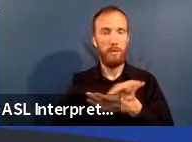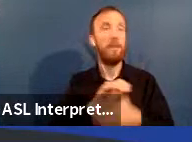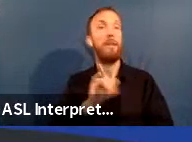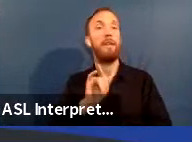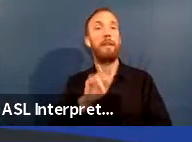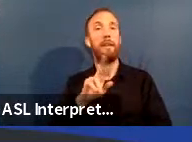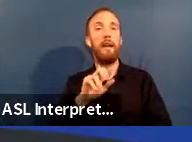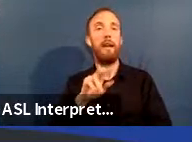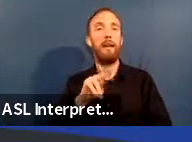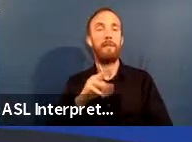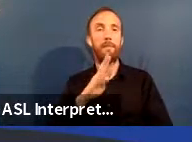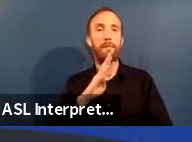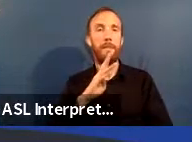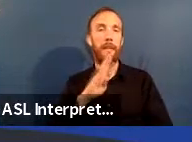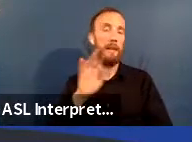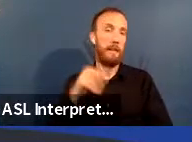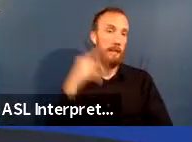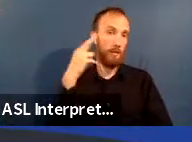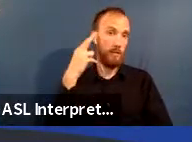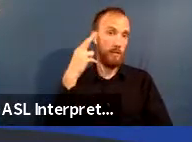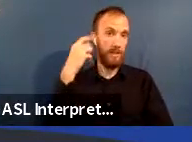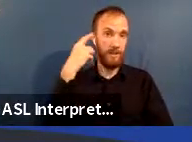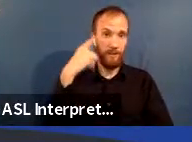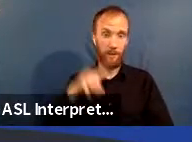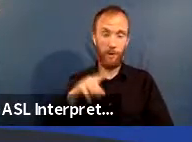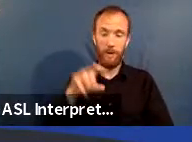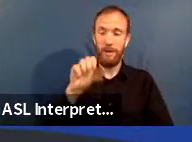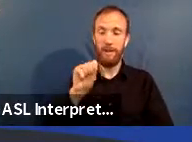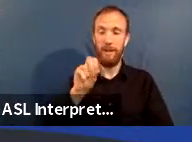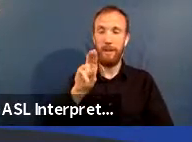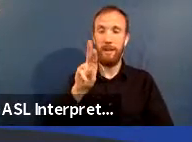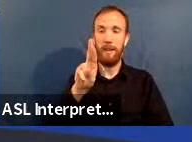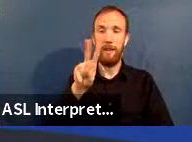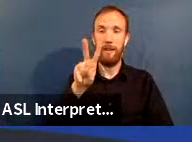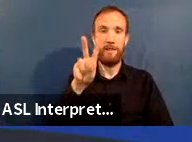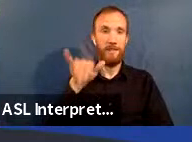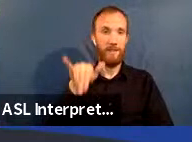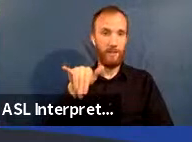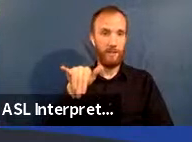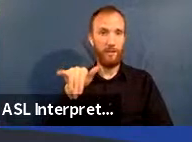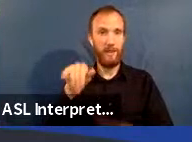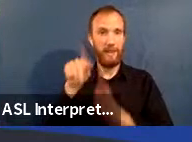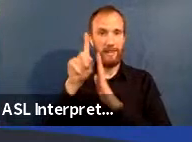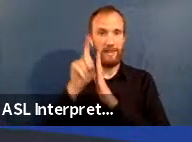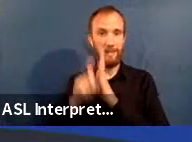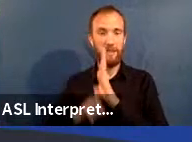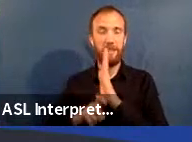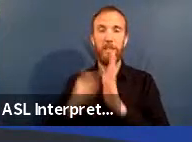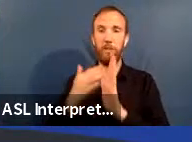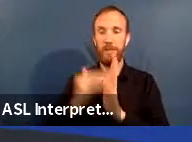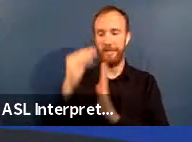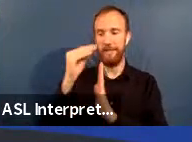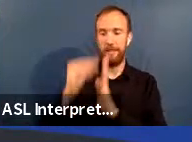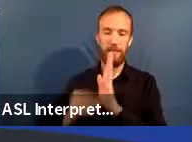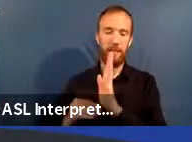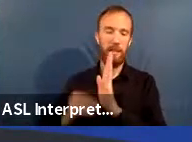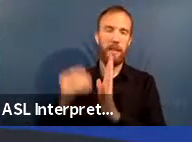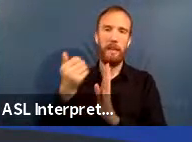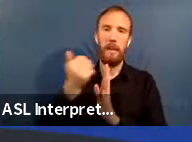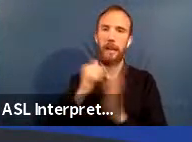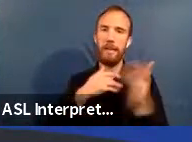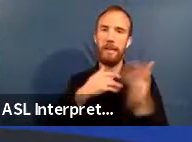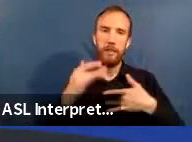That's why we have the survey. Please fill out the survey. Any specific questions or concerns about